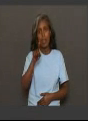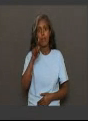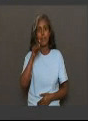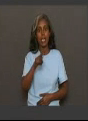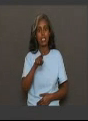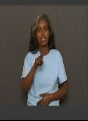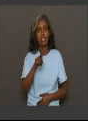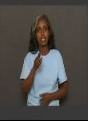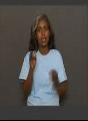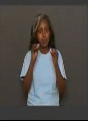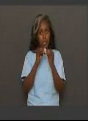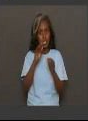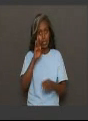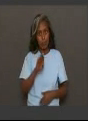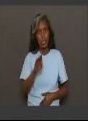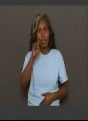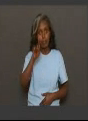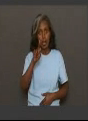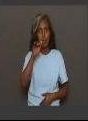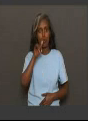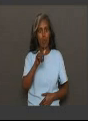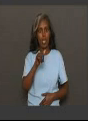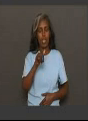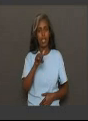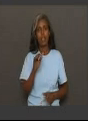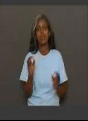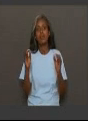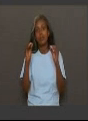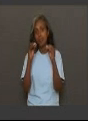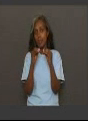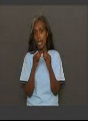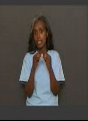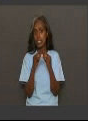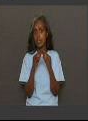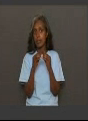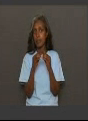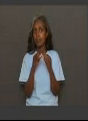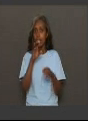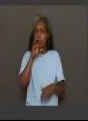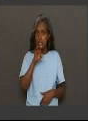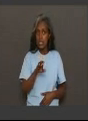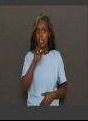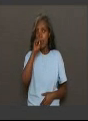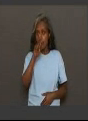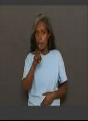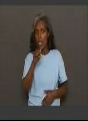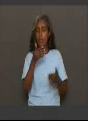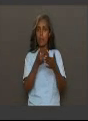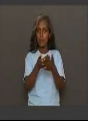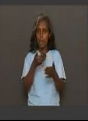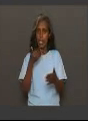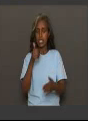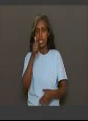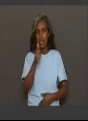x plus b prime y plus c prime